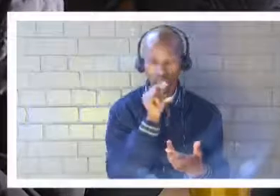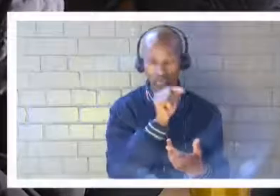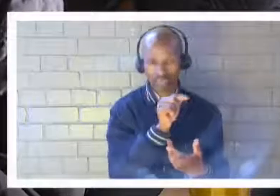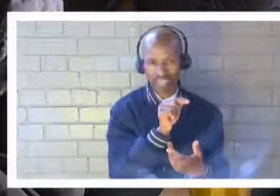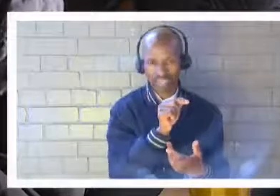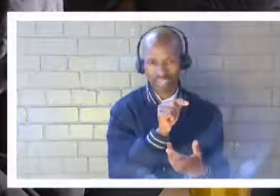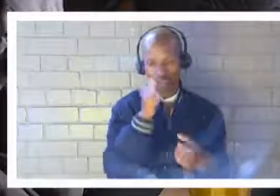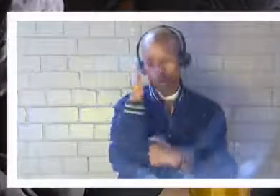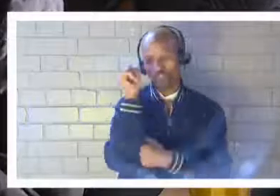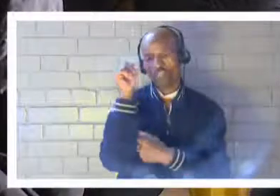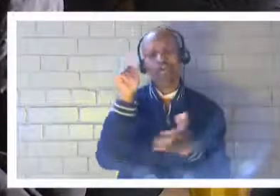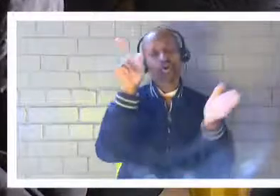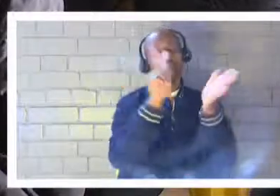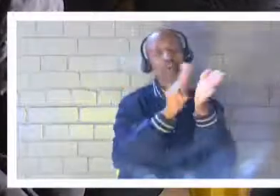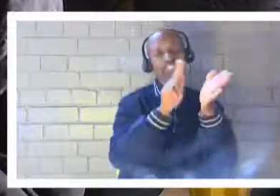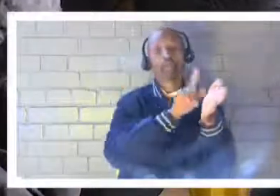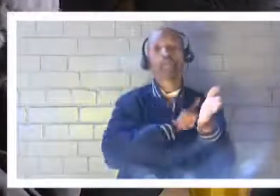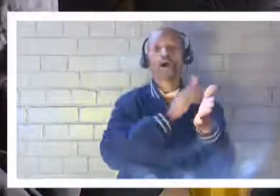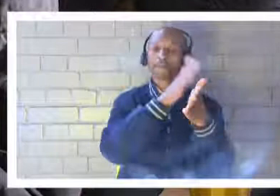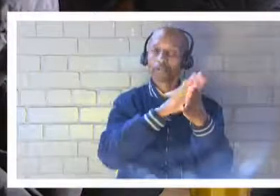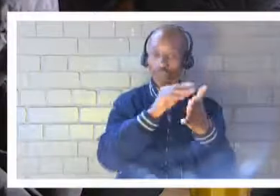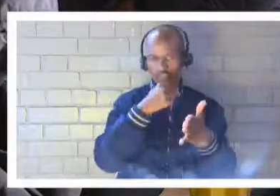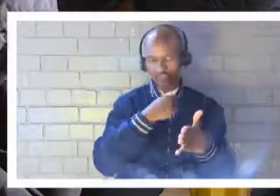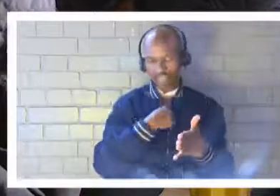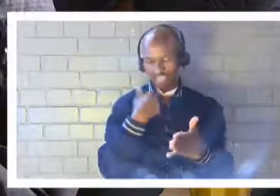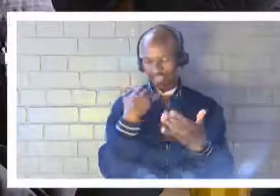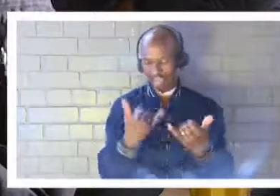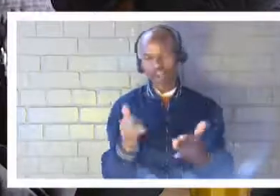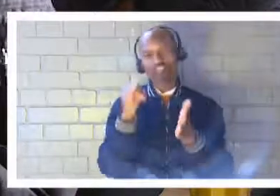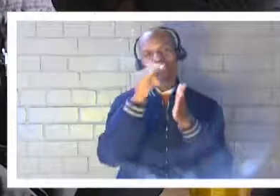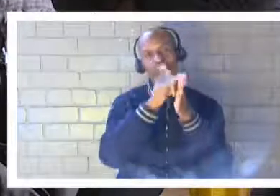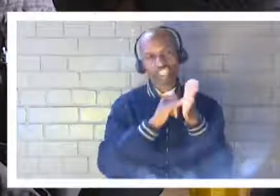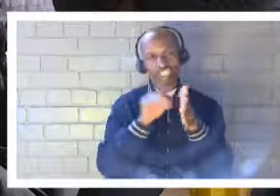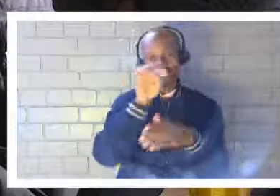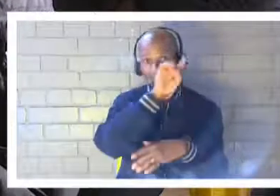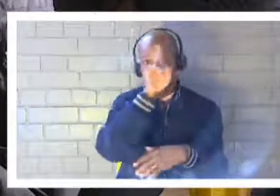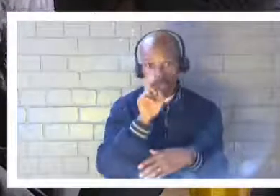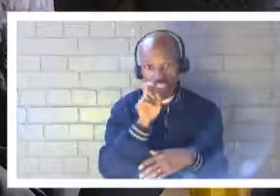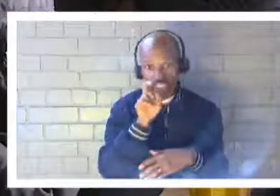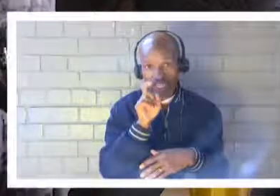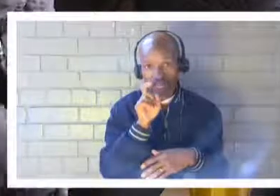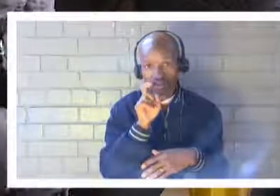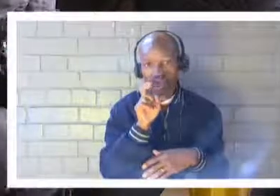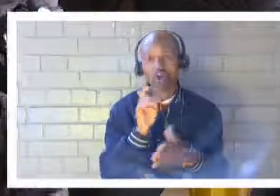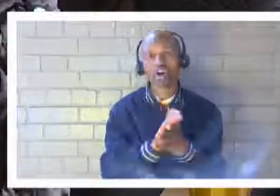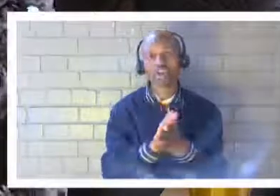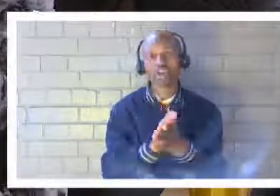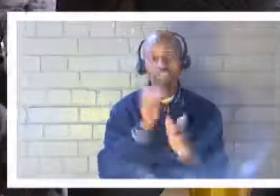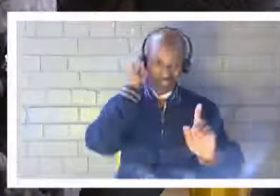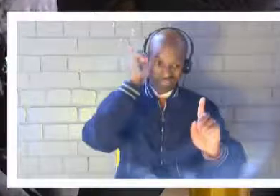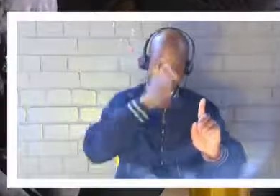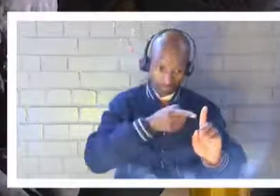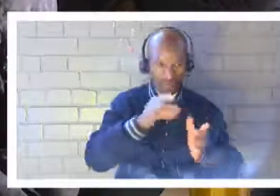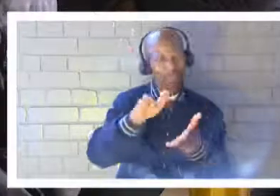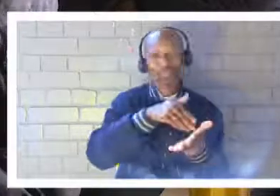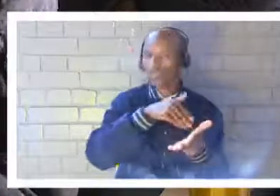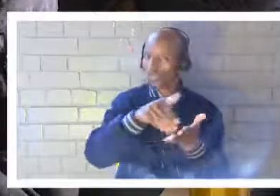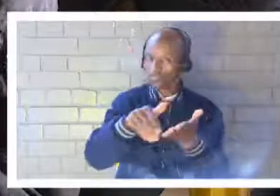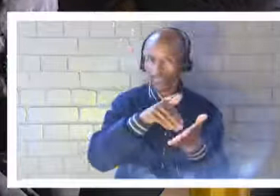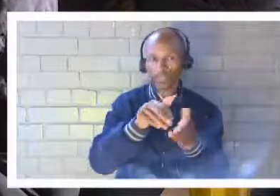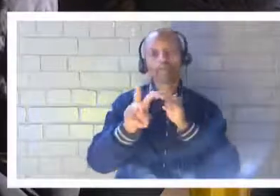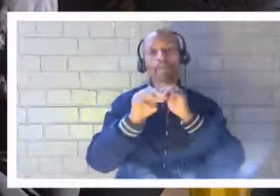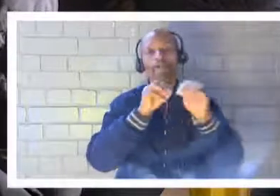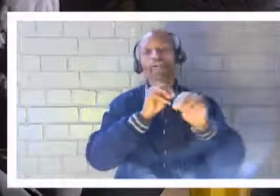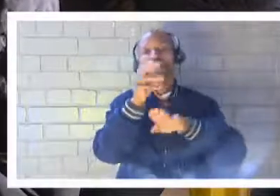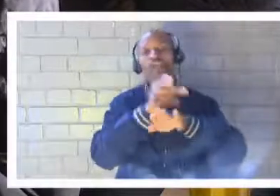to their officials. Because for me, it's just a question of lacking of your discipline in as far as managing